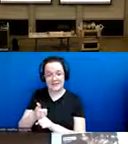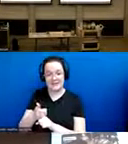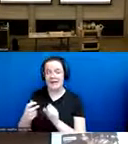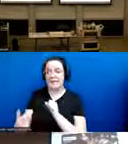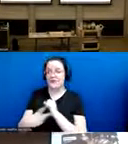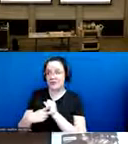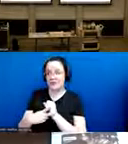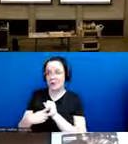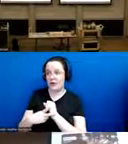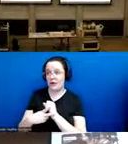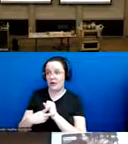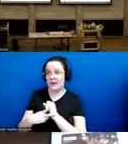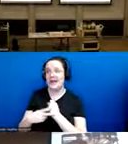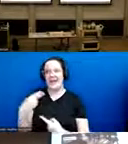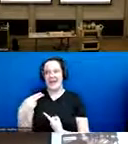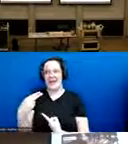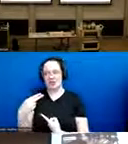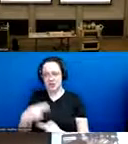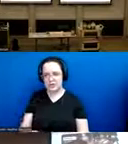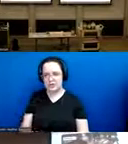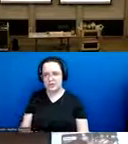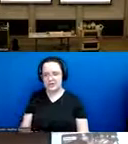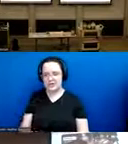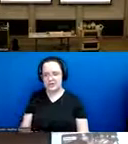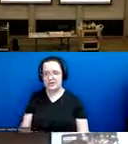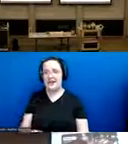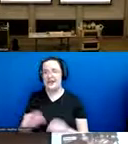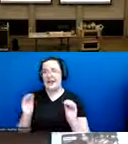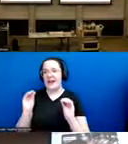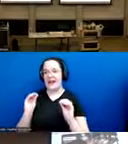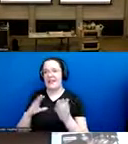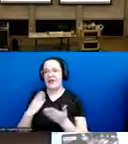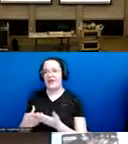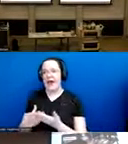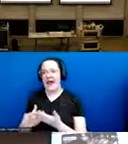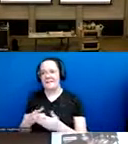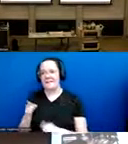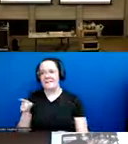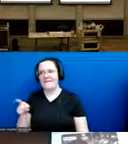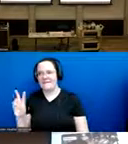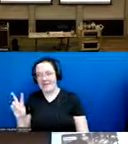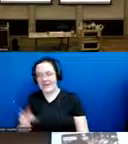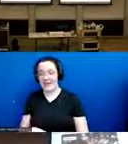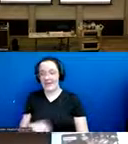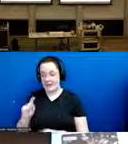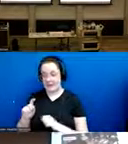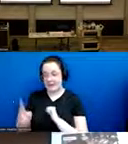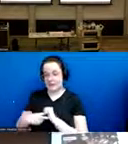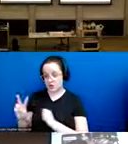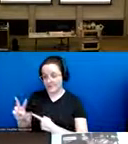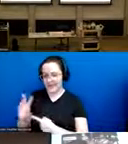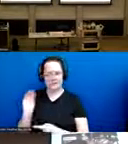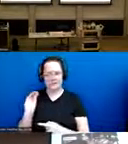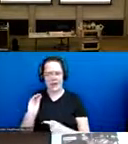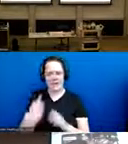H, they store H, nothing came in the B part. When they need to store B, nothing came in the H, and also